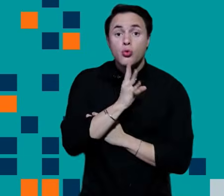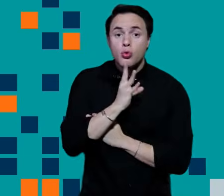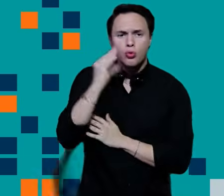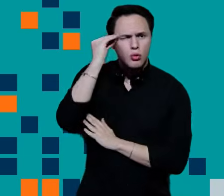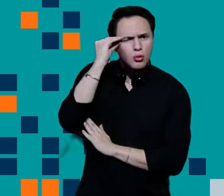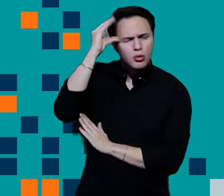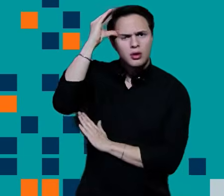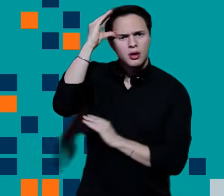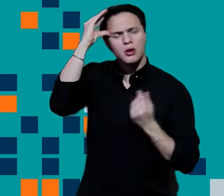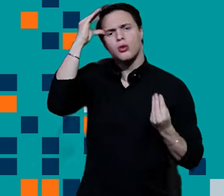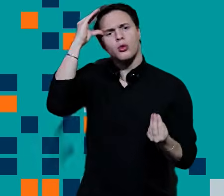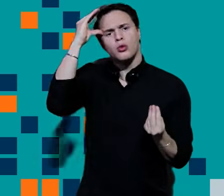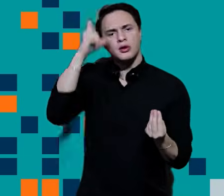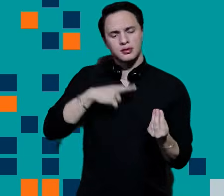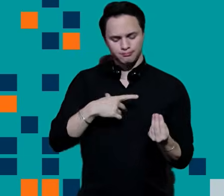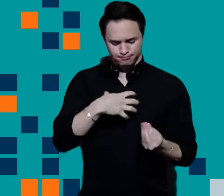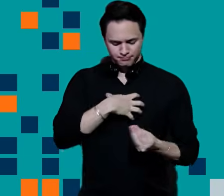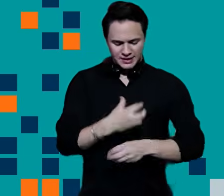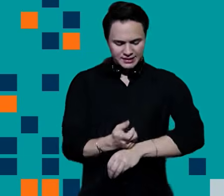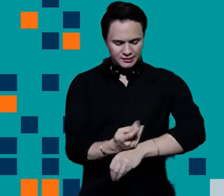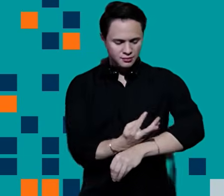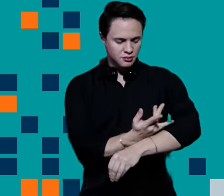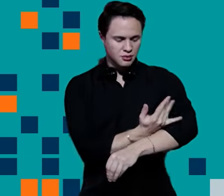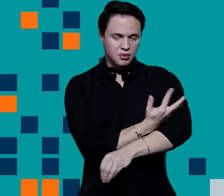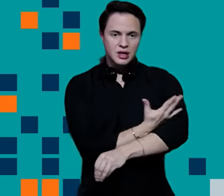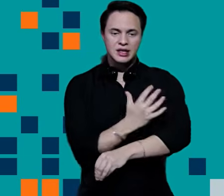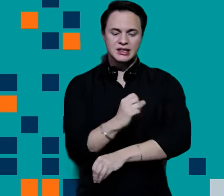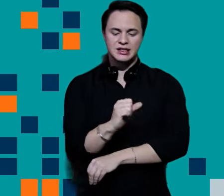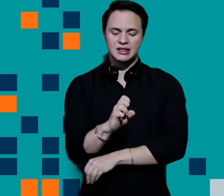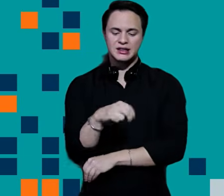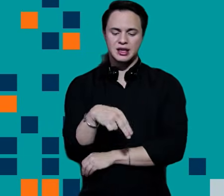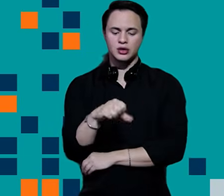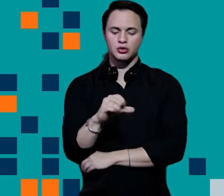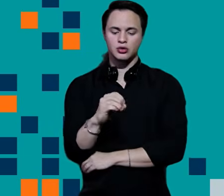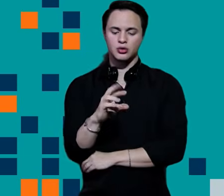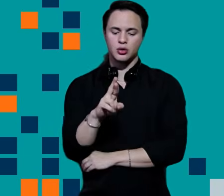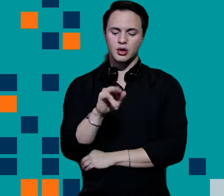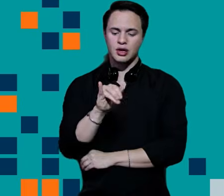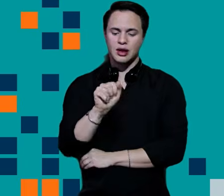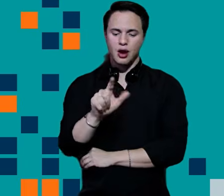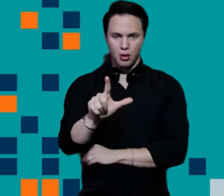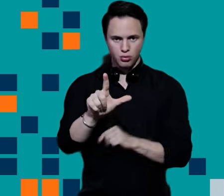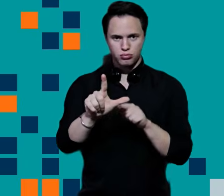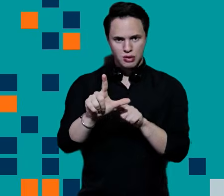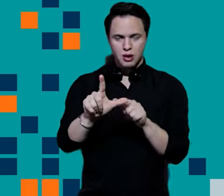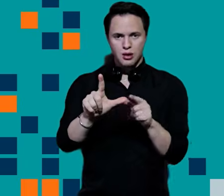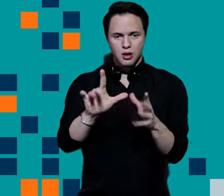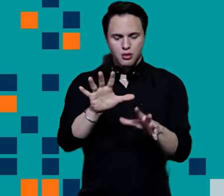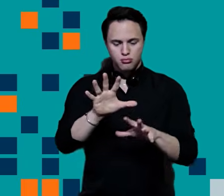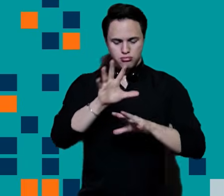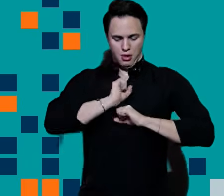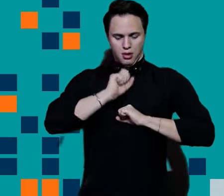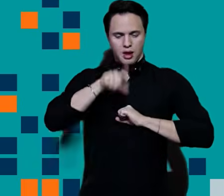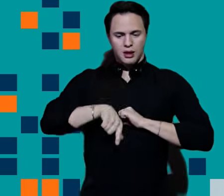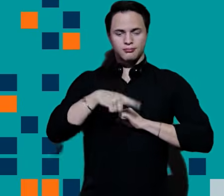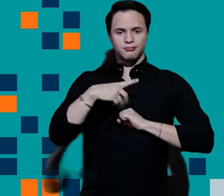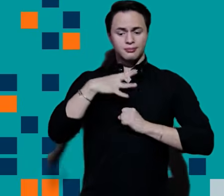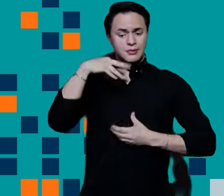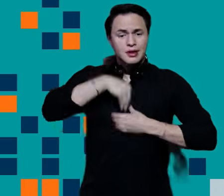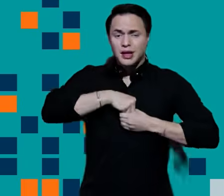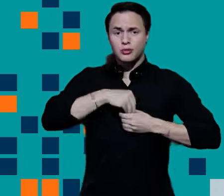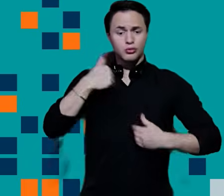of the multi-sensorial aspects of our environments. And they have a relationship to our interoceptive systems,